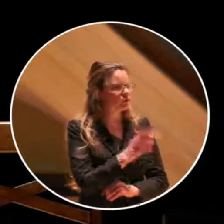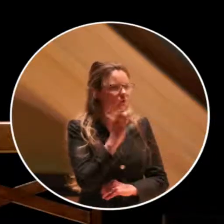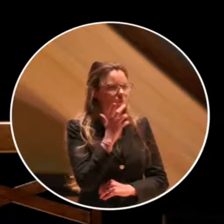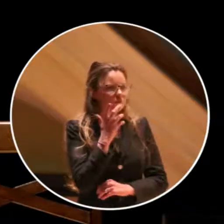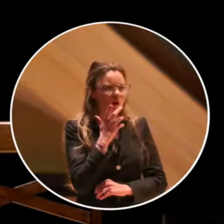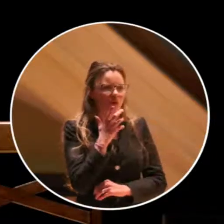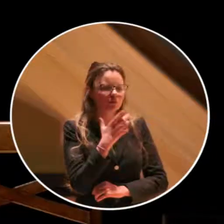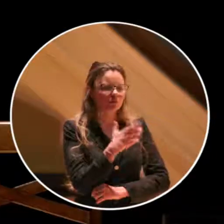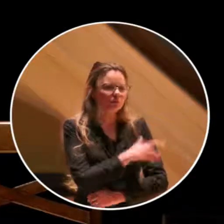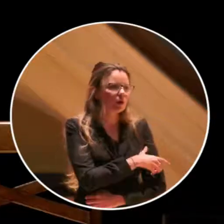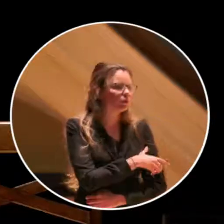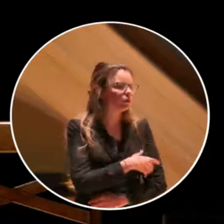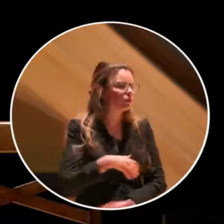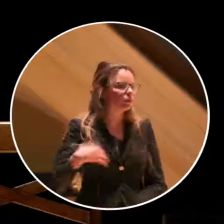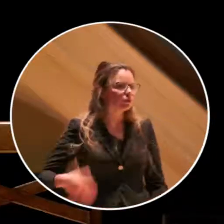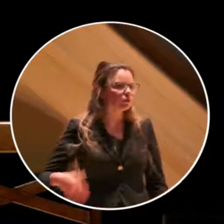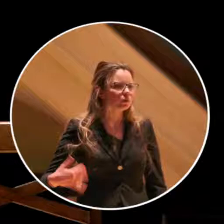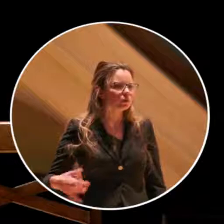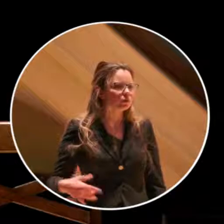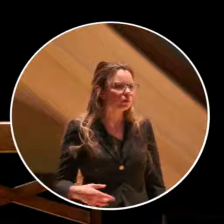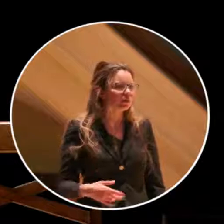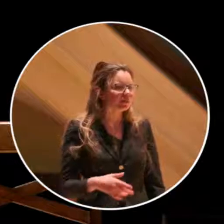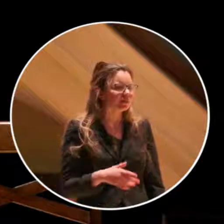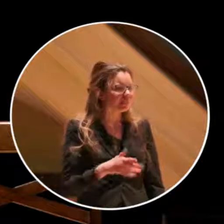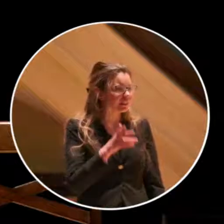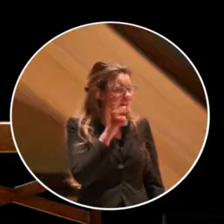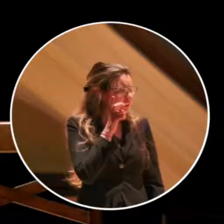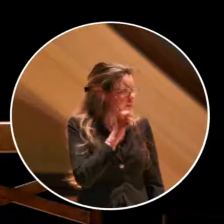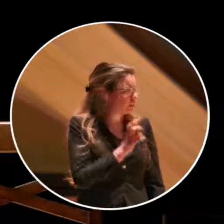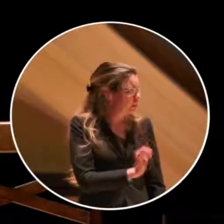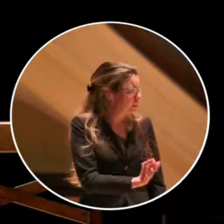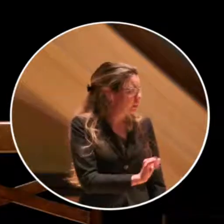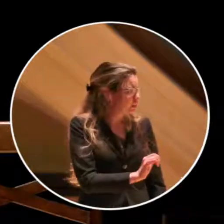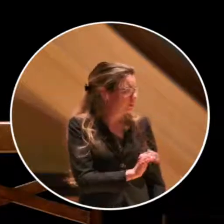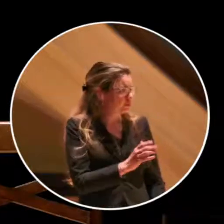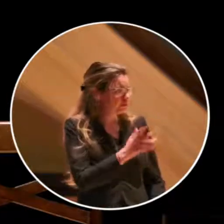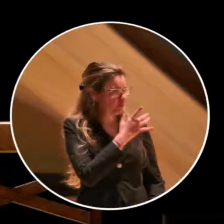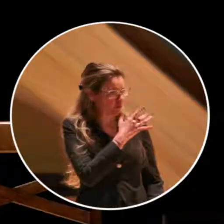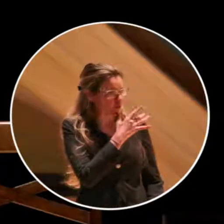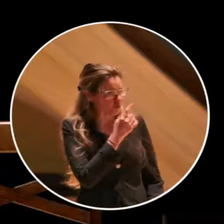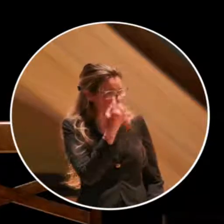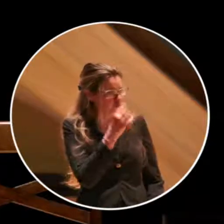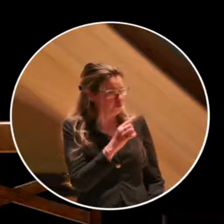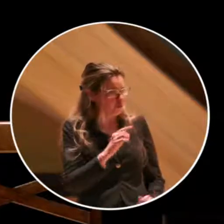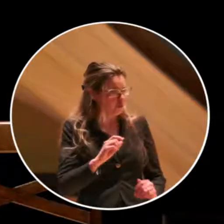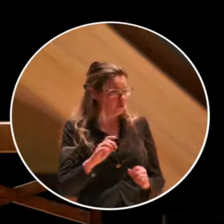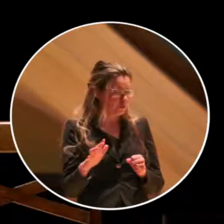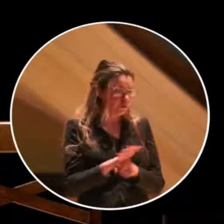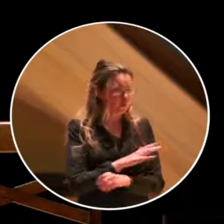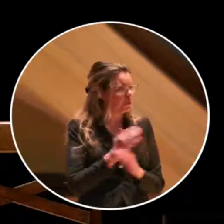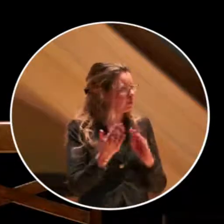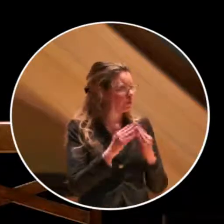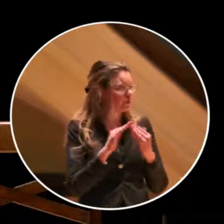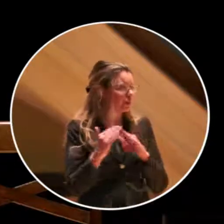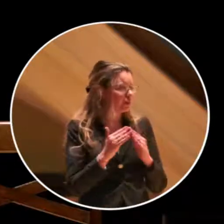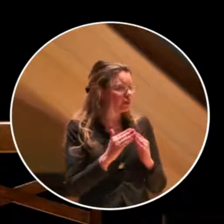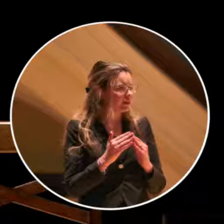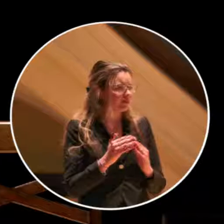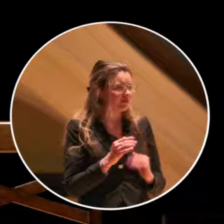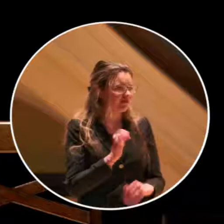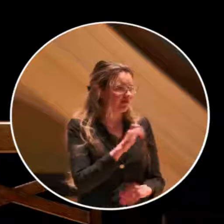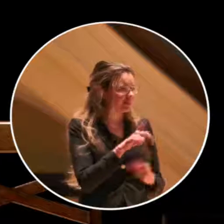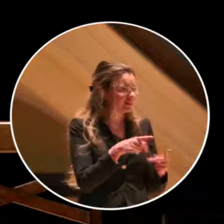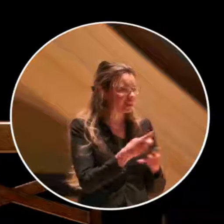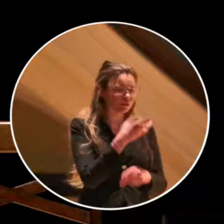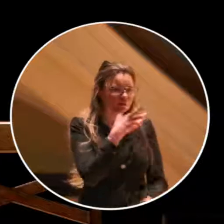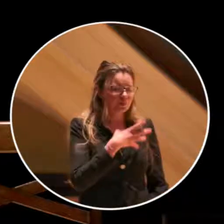powerhouse. Sounds like she mothered an entire community, not just you kids. And those are the women, we need those